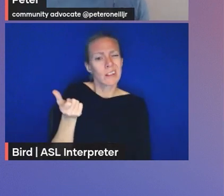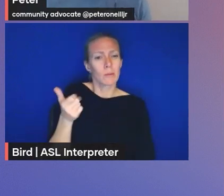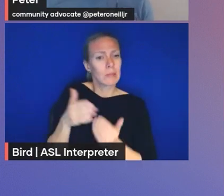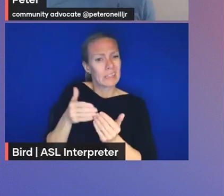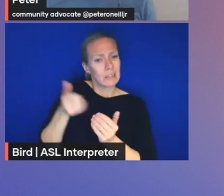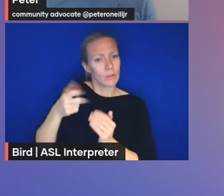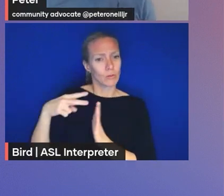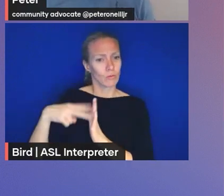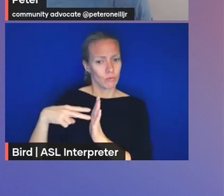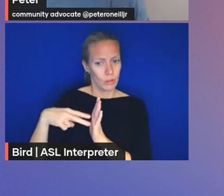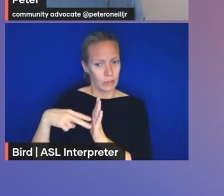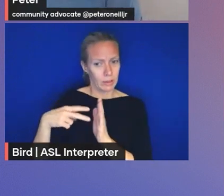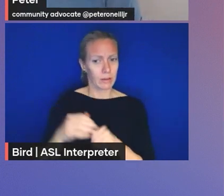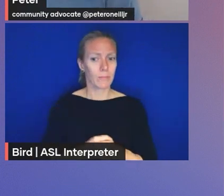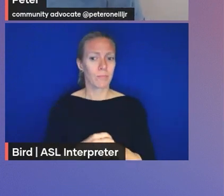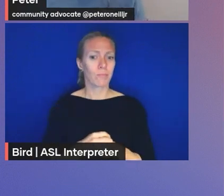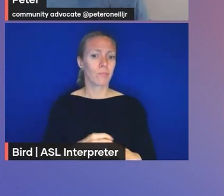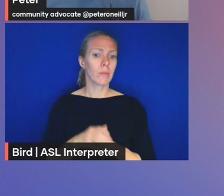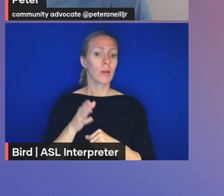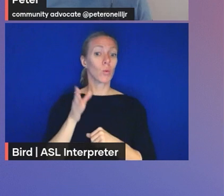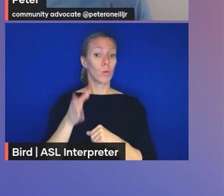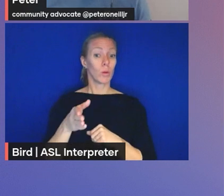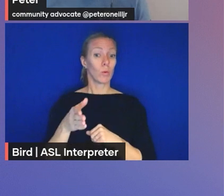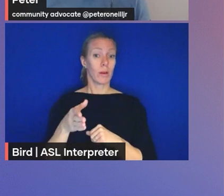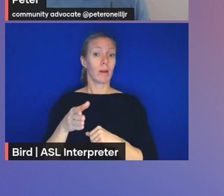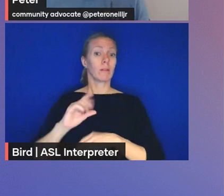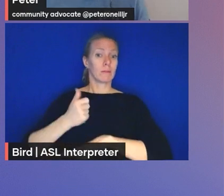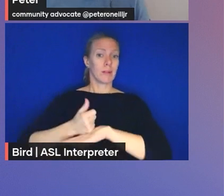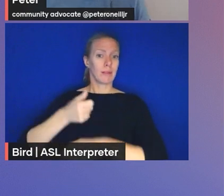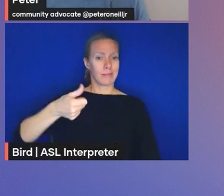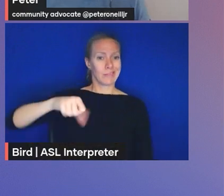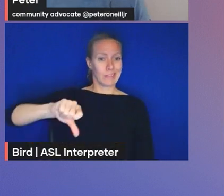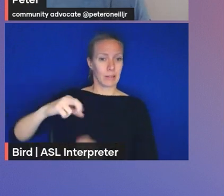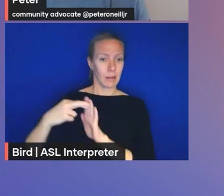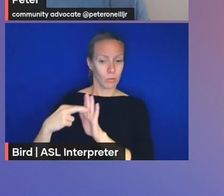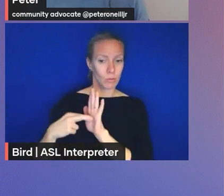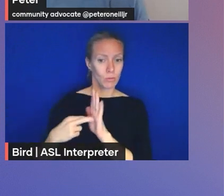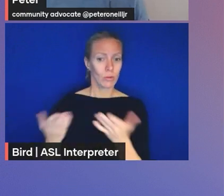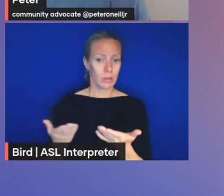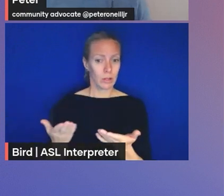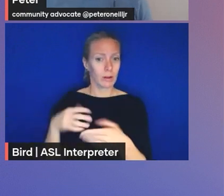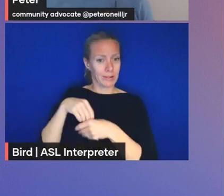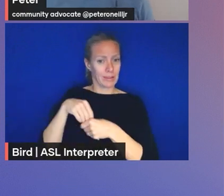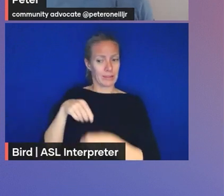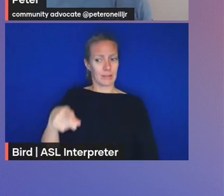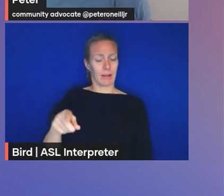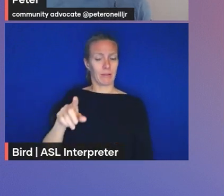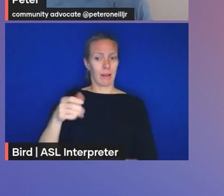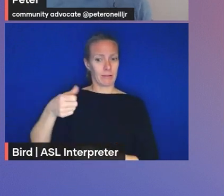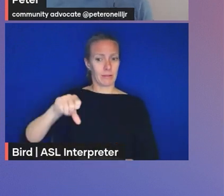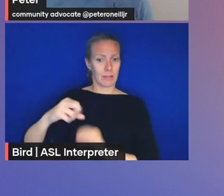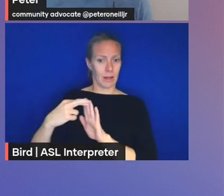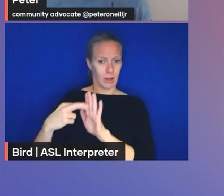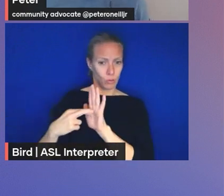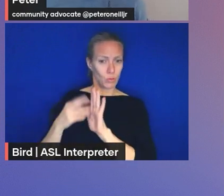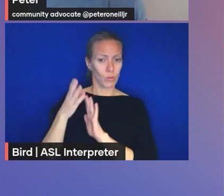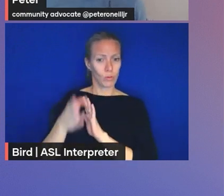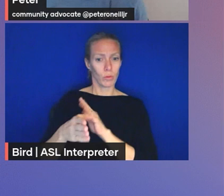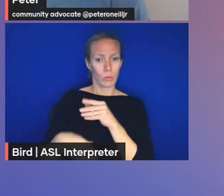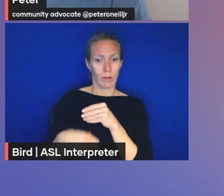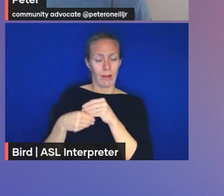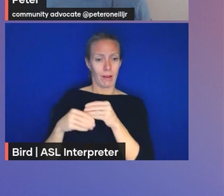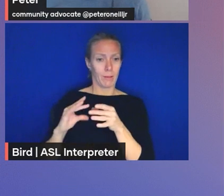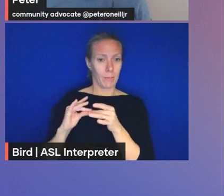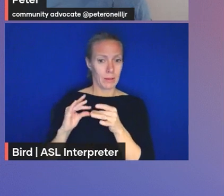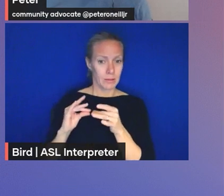make a deny rule here. And inside of this deny rule, we're going to pass it a message. This